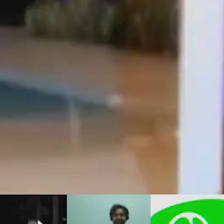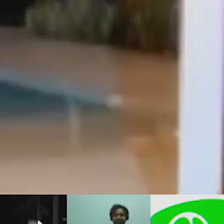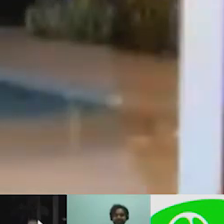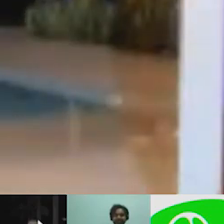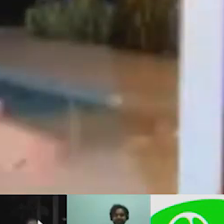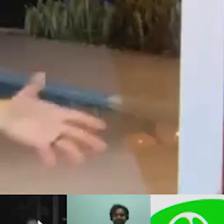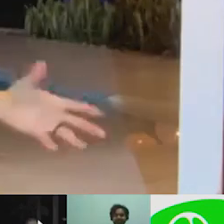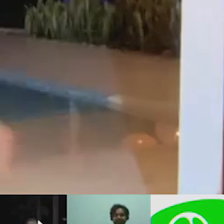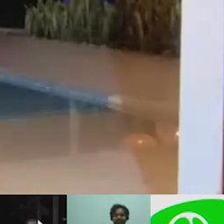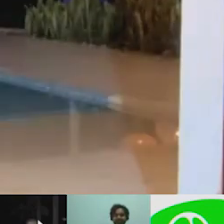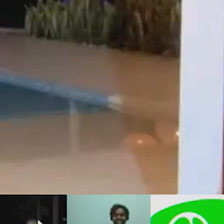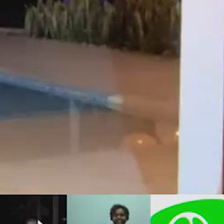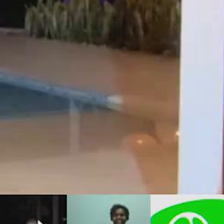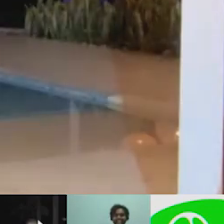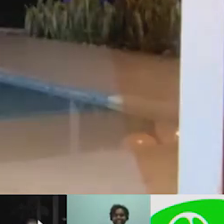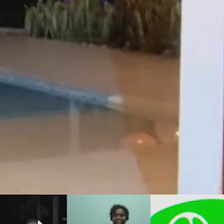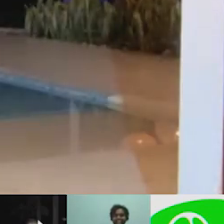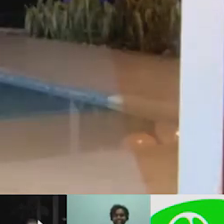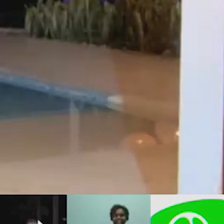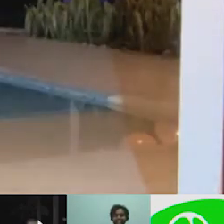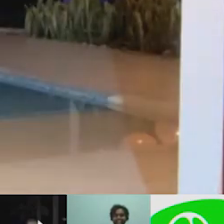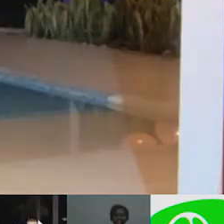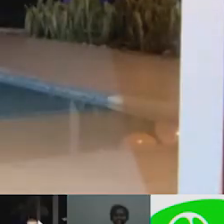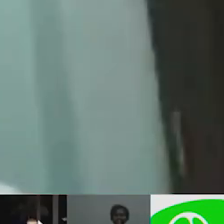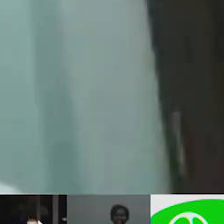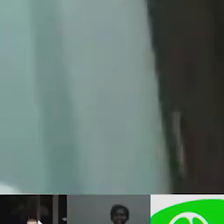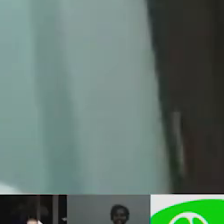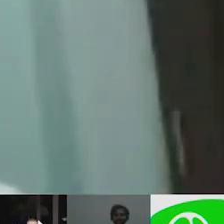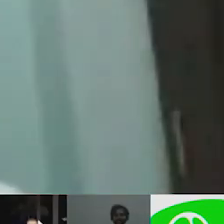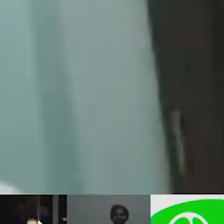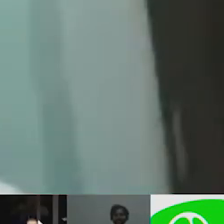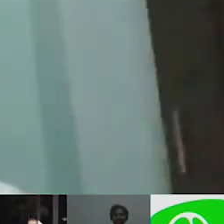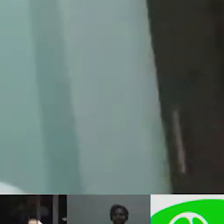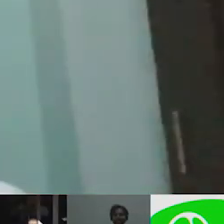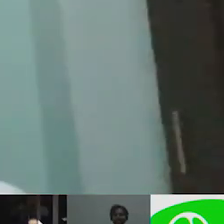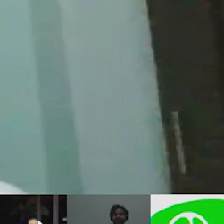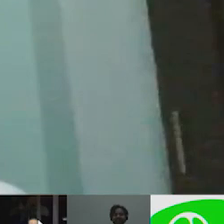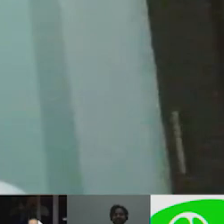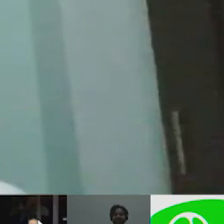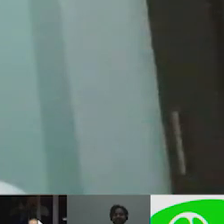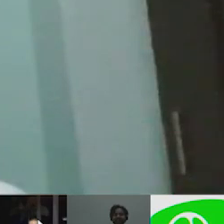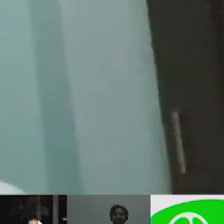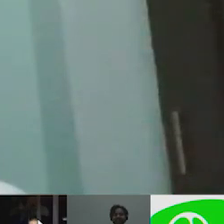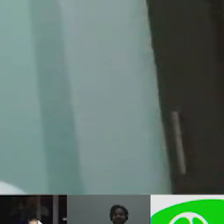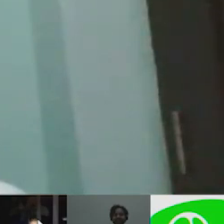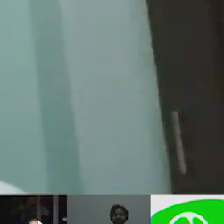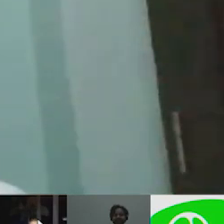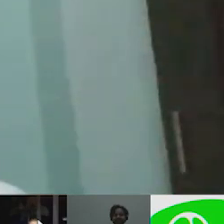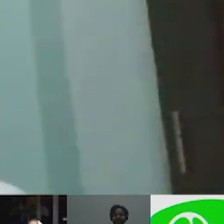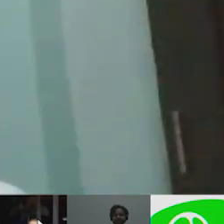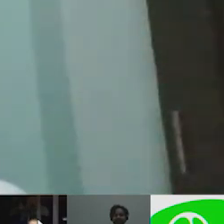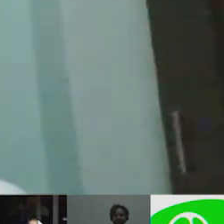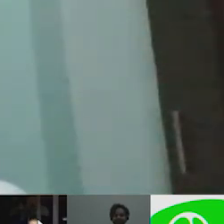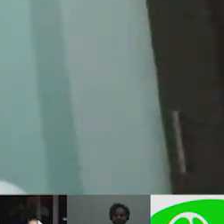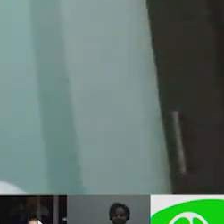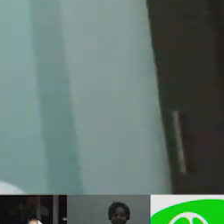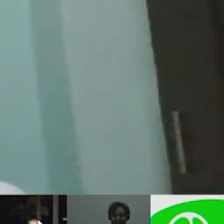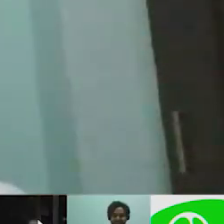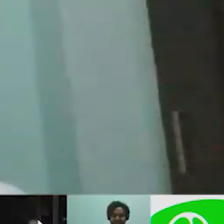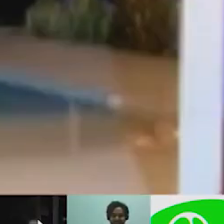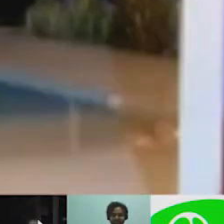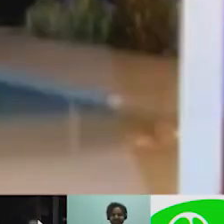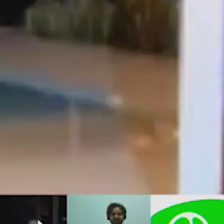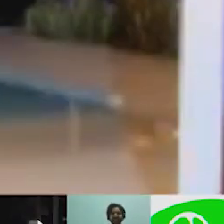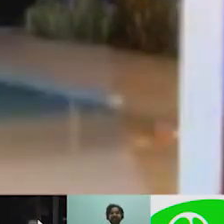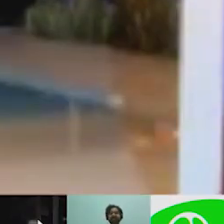with us, and hope we can be in India with you too. So big hugs. Yes, same here. Yeah, same here. Y es que